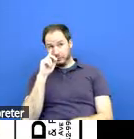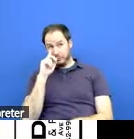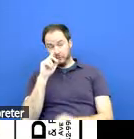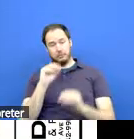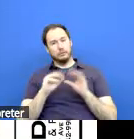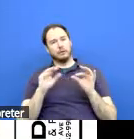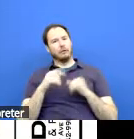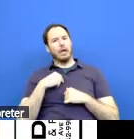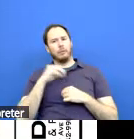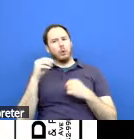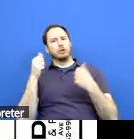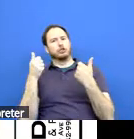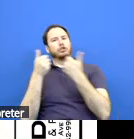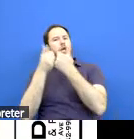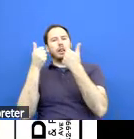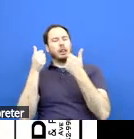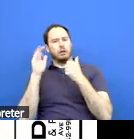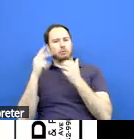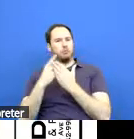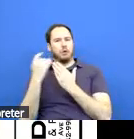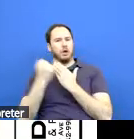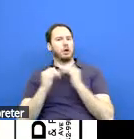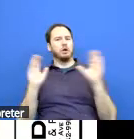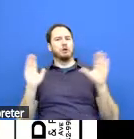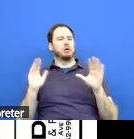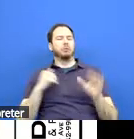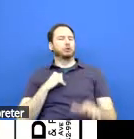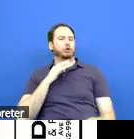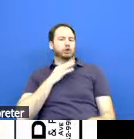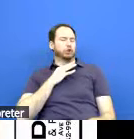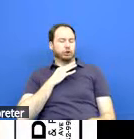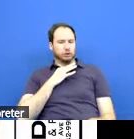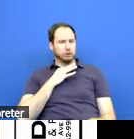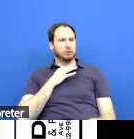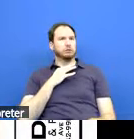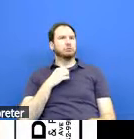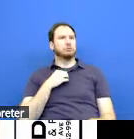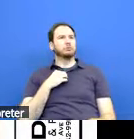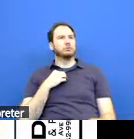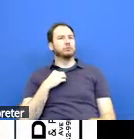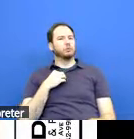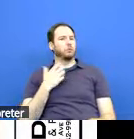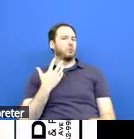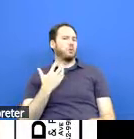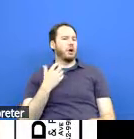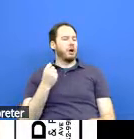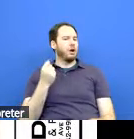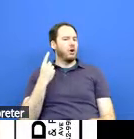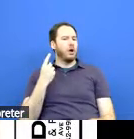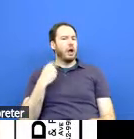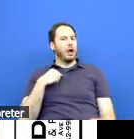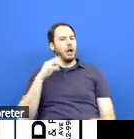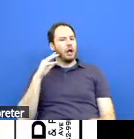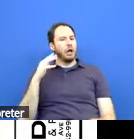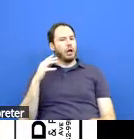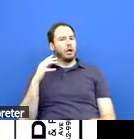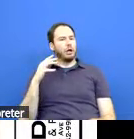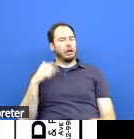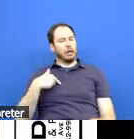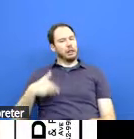not challenging the project overall. Right. I was really just trying to understand. I got the